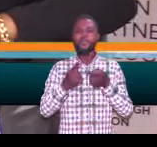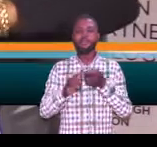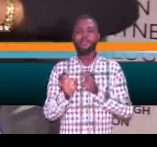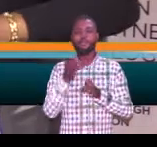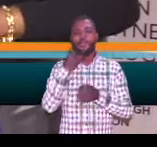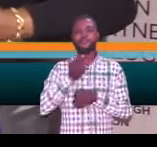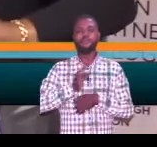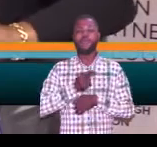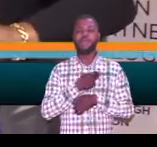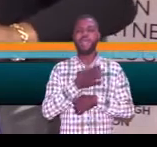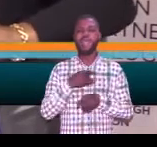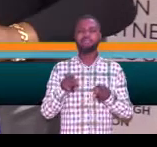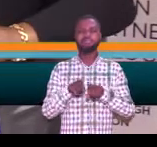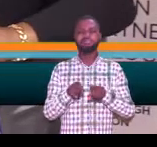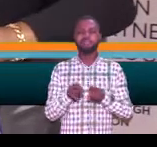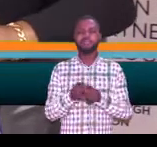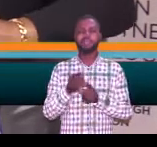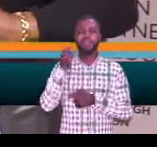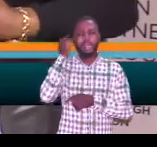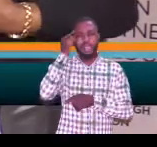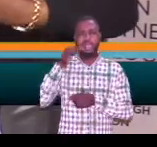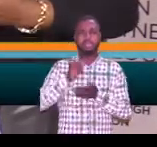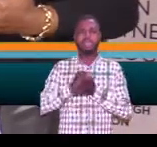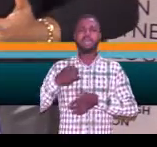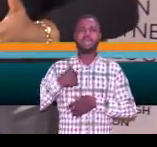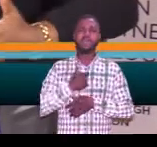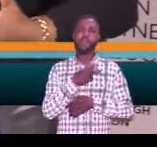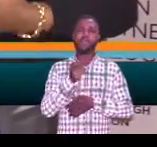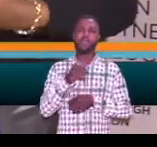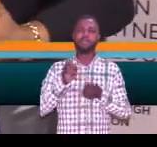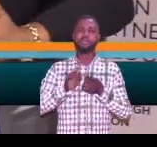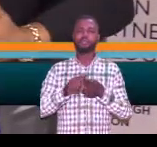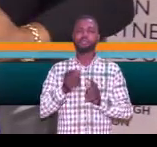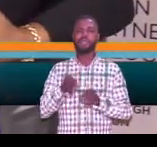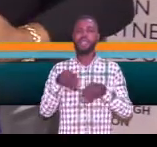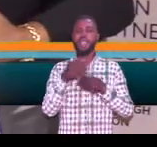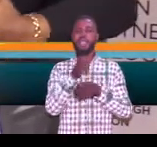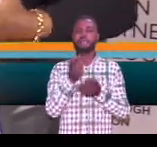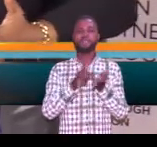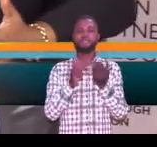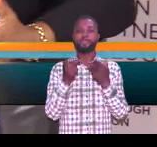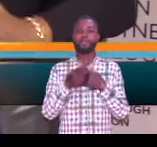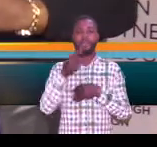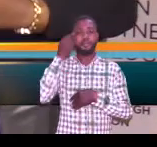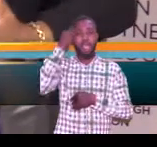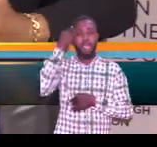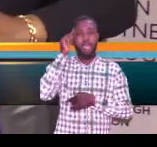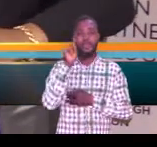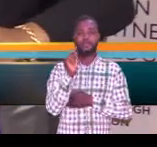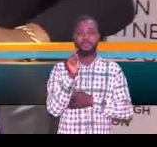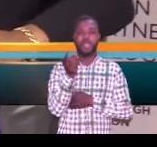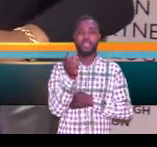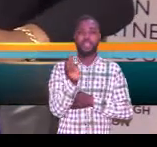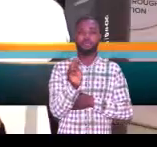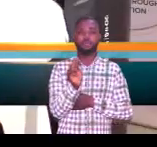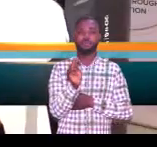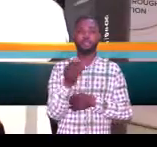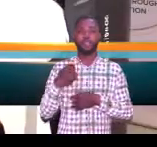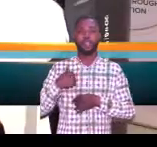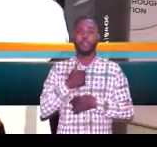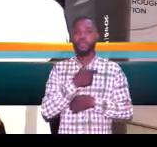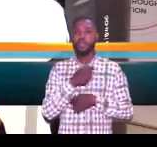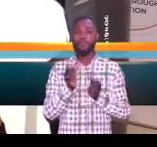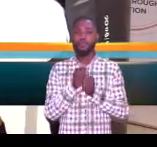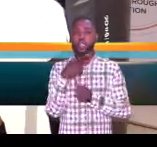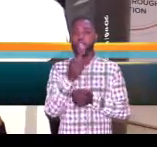now. And that set us thinking that we need to evolve a program for them. Student. With